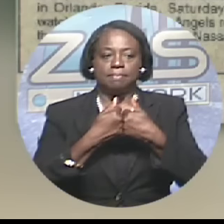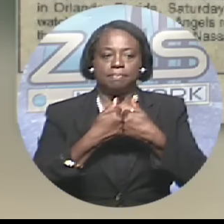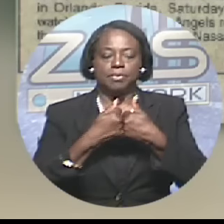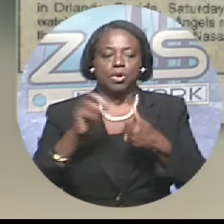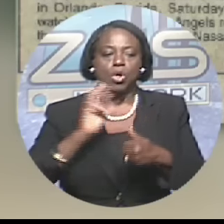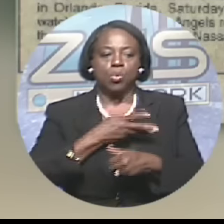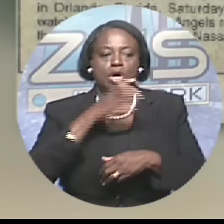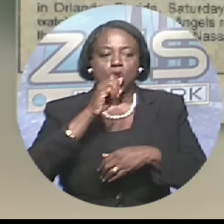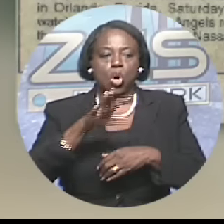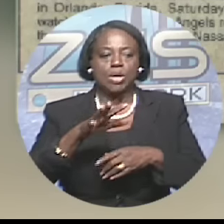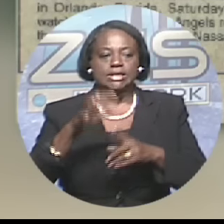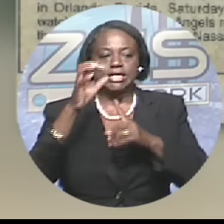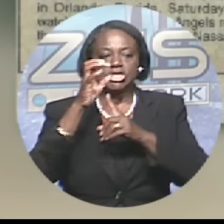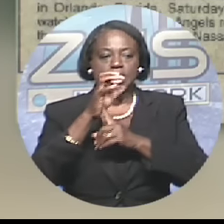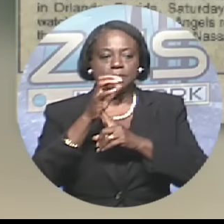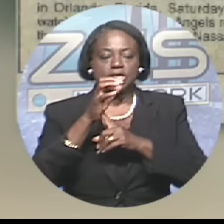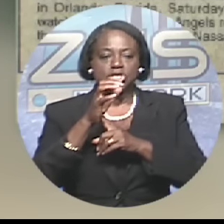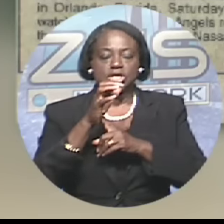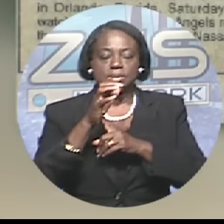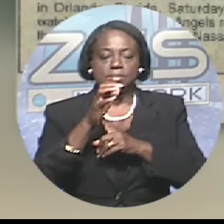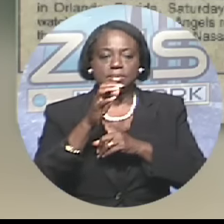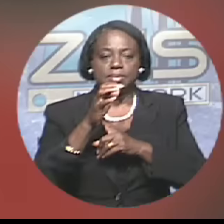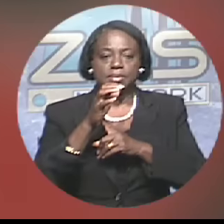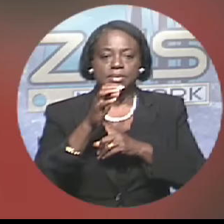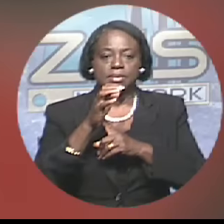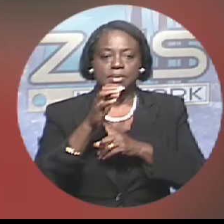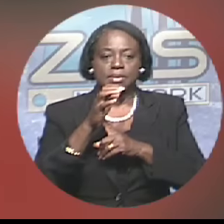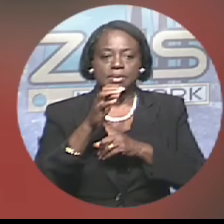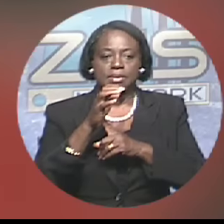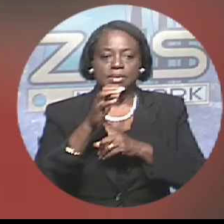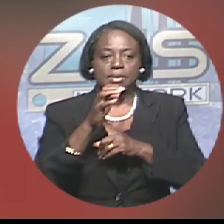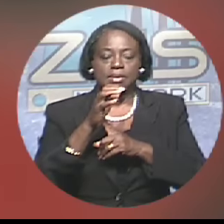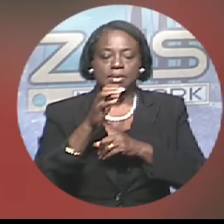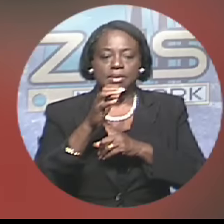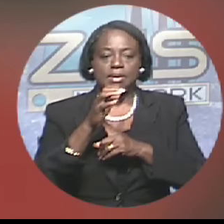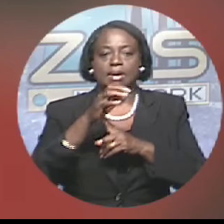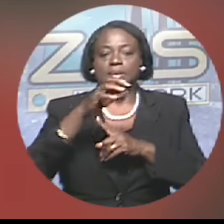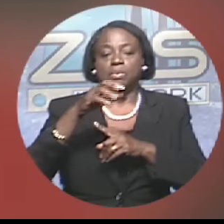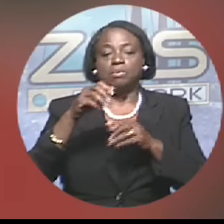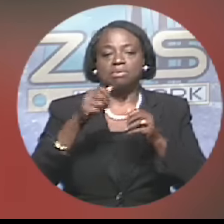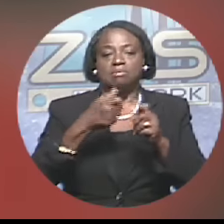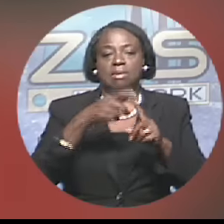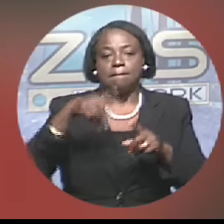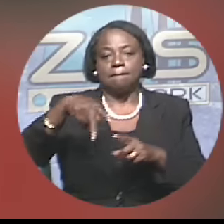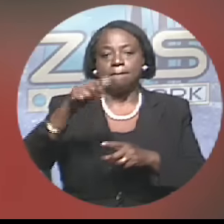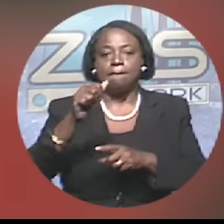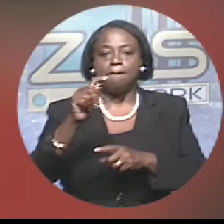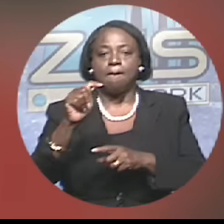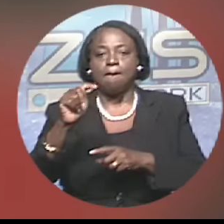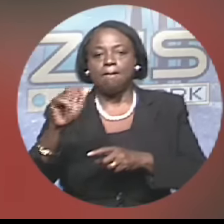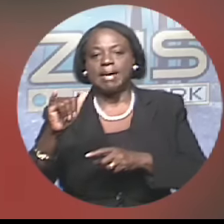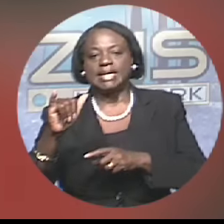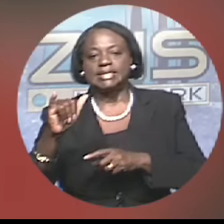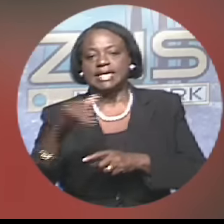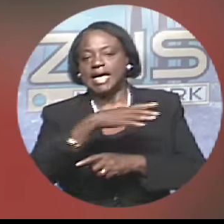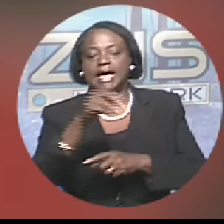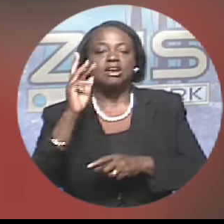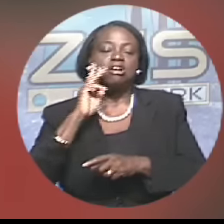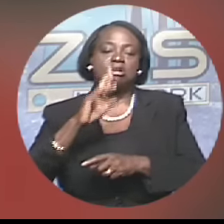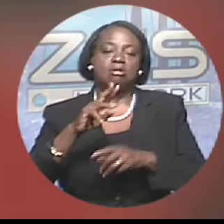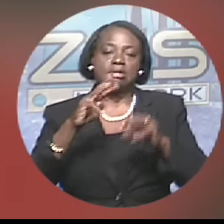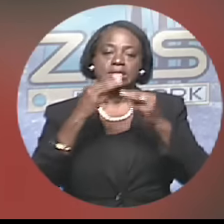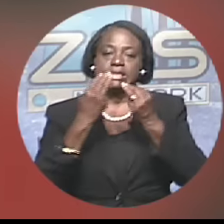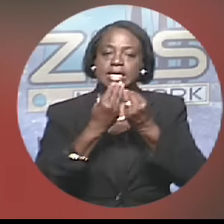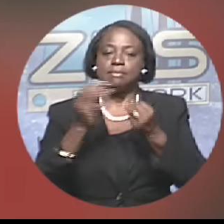finally lost in the championship to Patty and her team. But we've always been